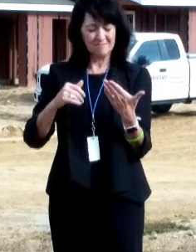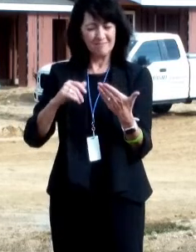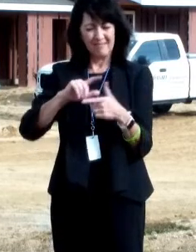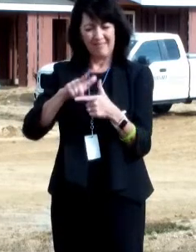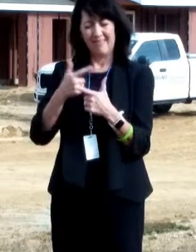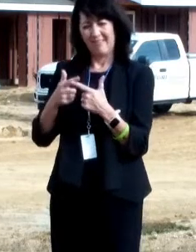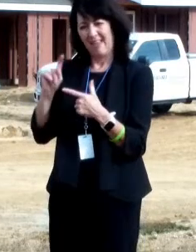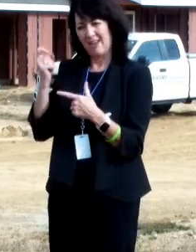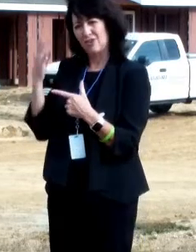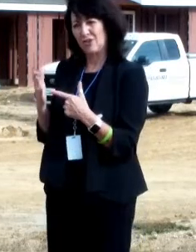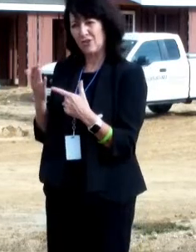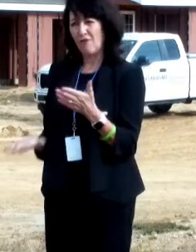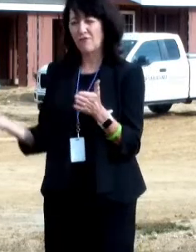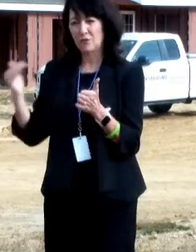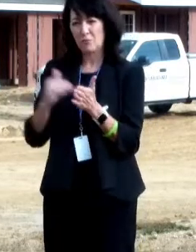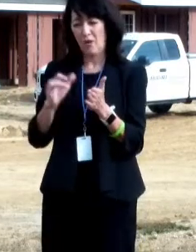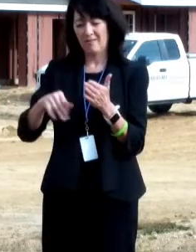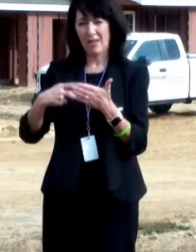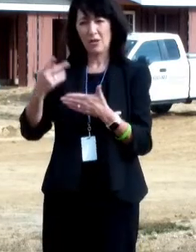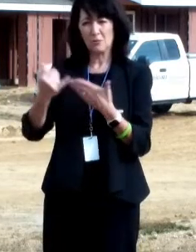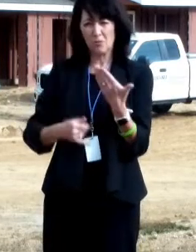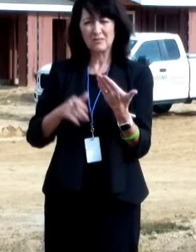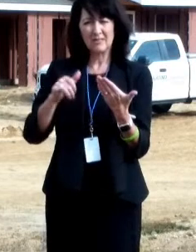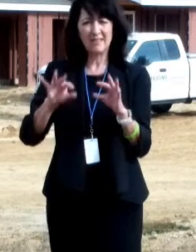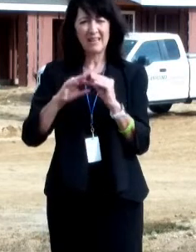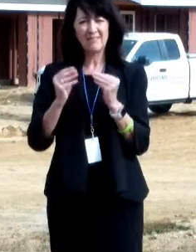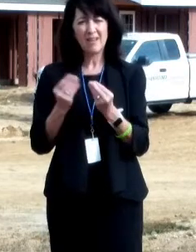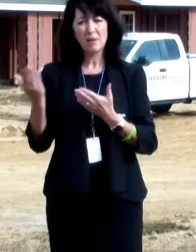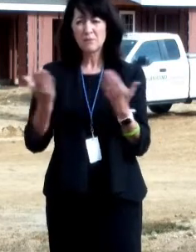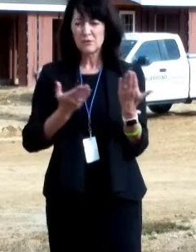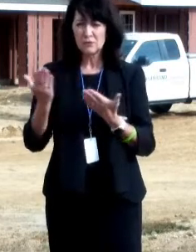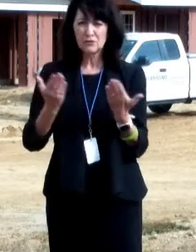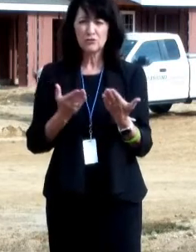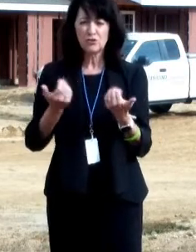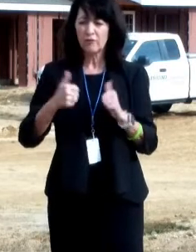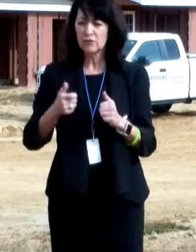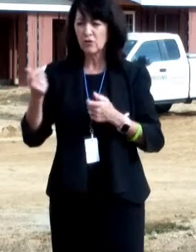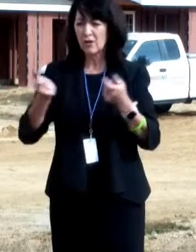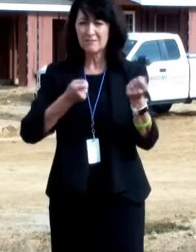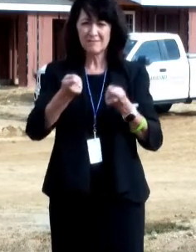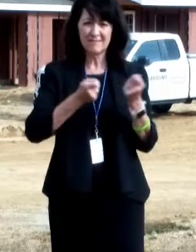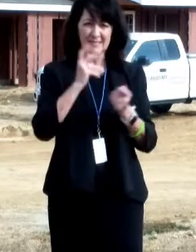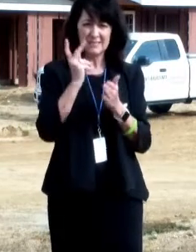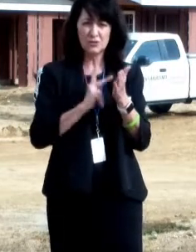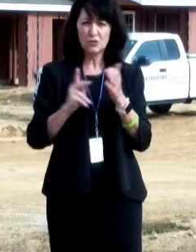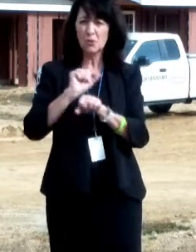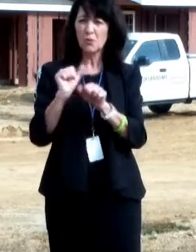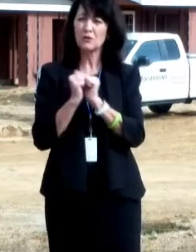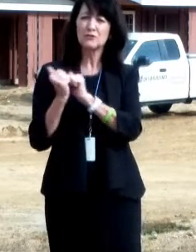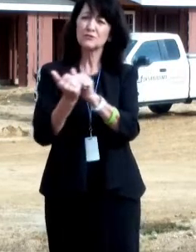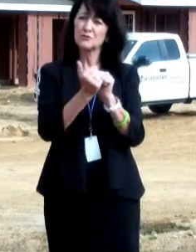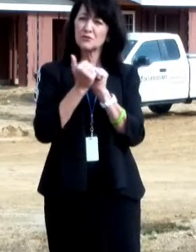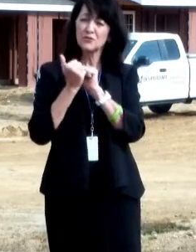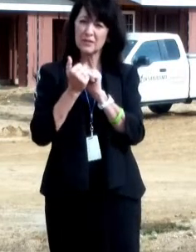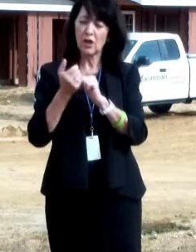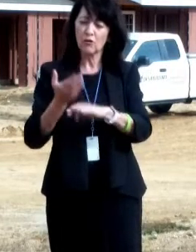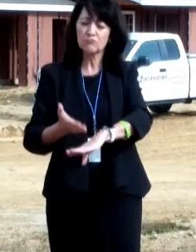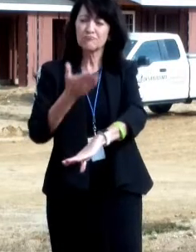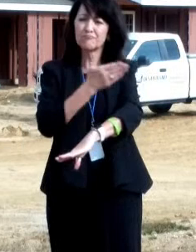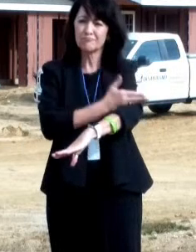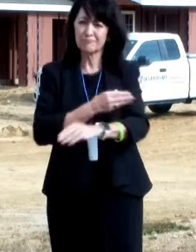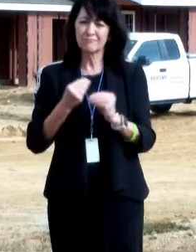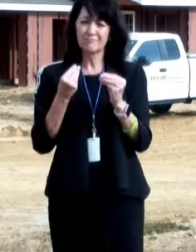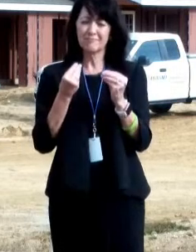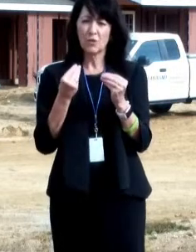restored it. But the focus of the Family Services Cabinet Council was to get all of our cabinet secretaries to work together to strengthen families. That was it,